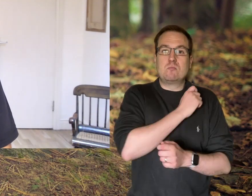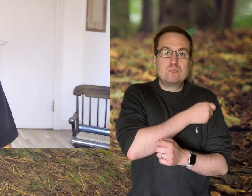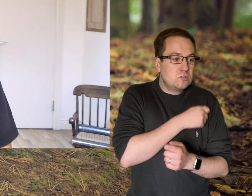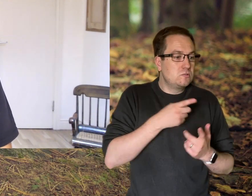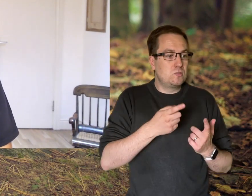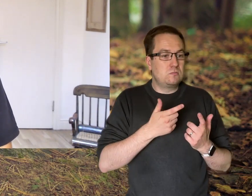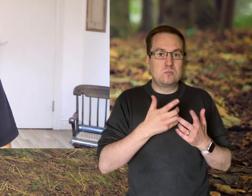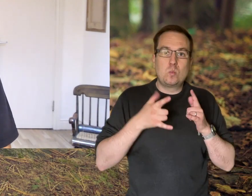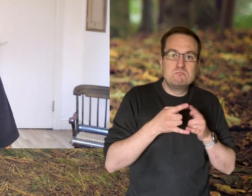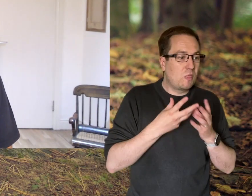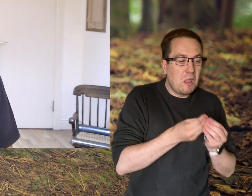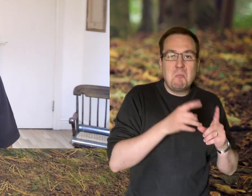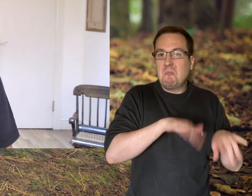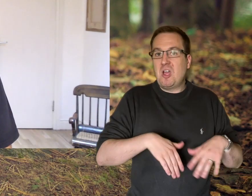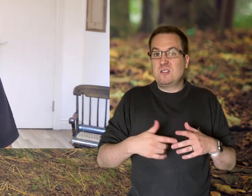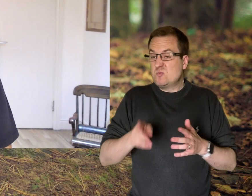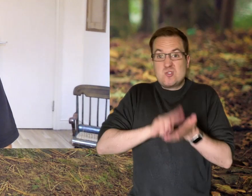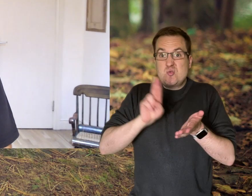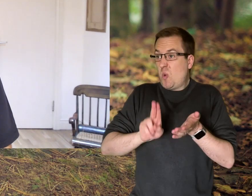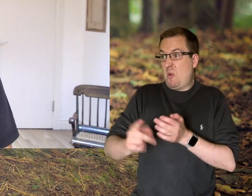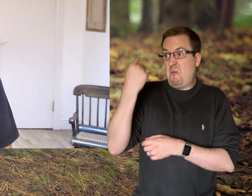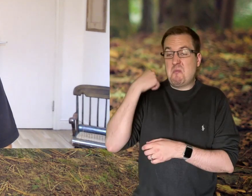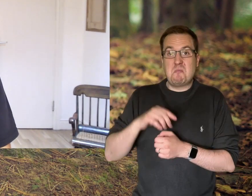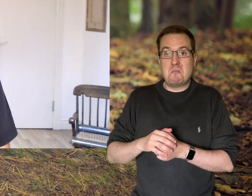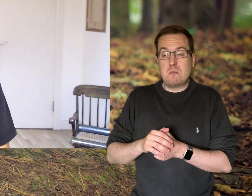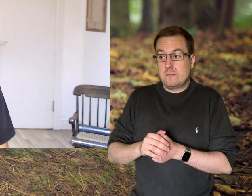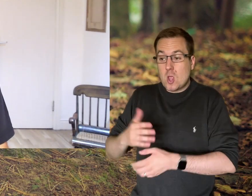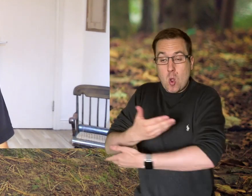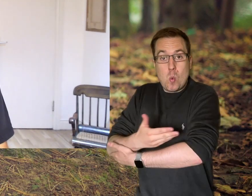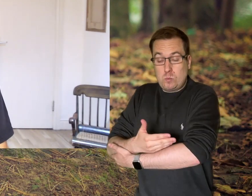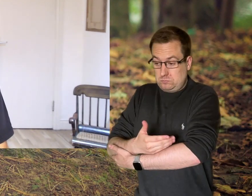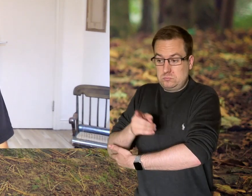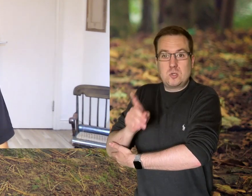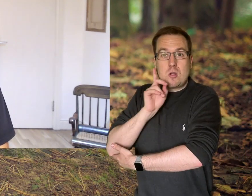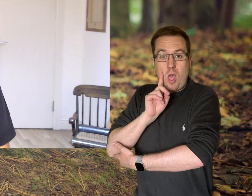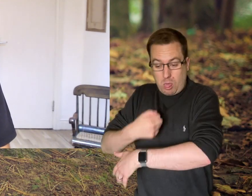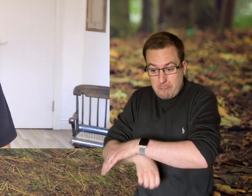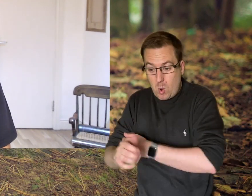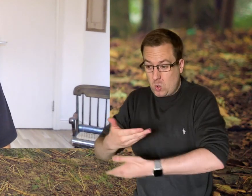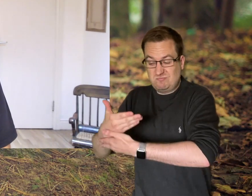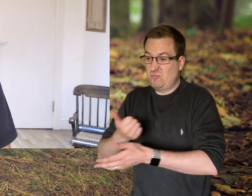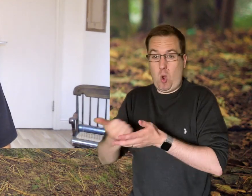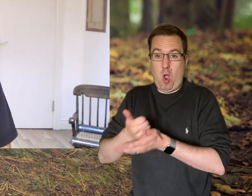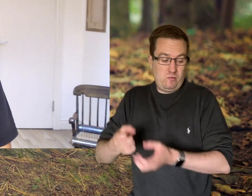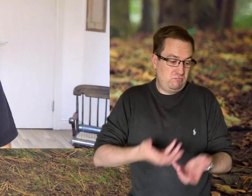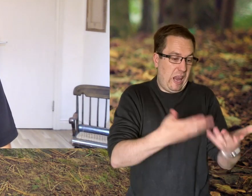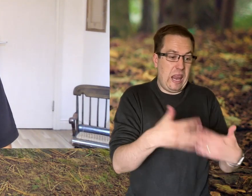pagan rituals. Female infanticide was rampant. Unwanted baby girls were left out to die of